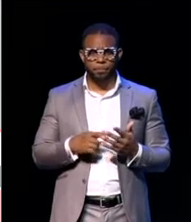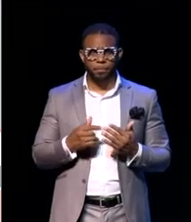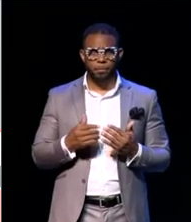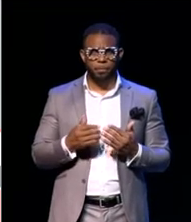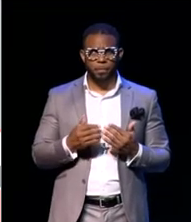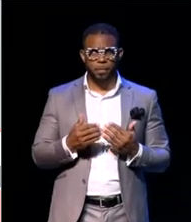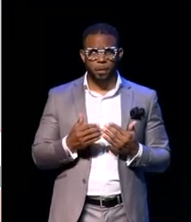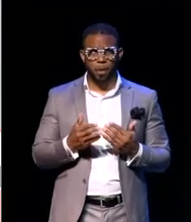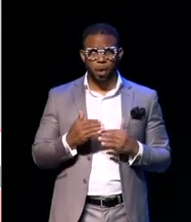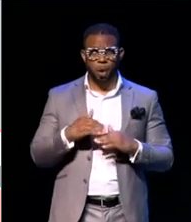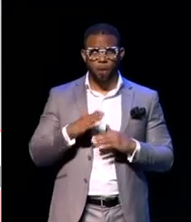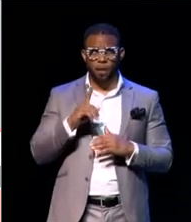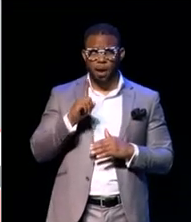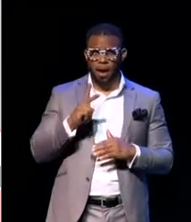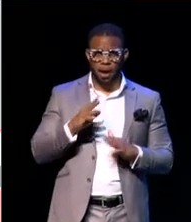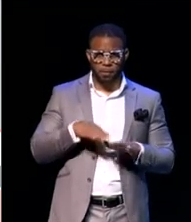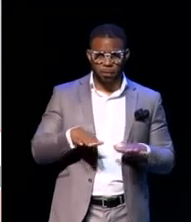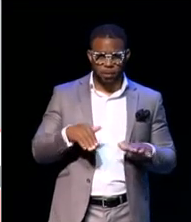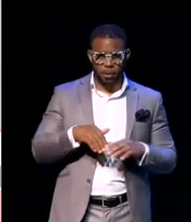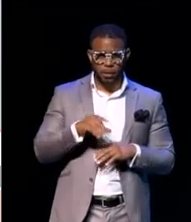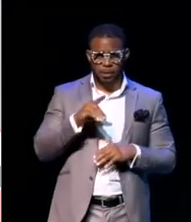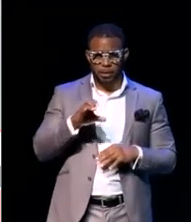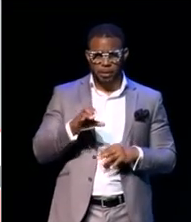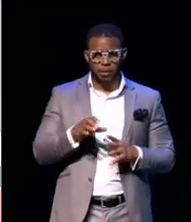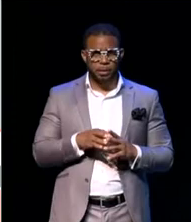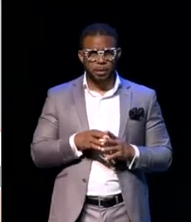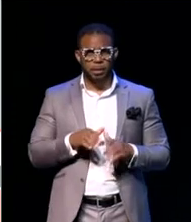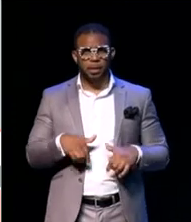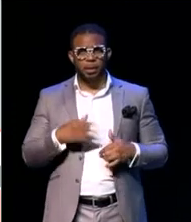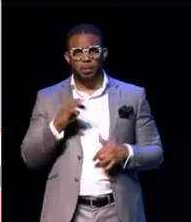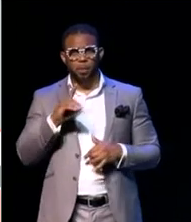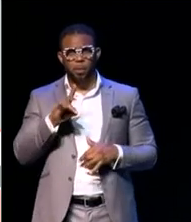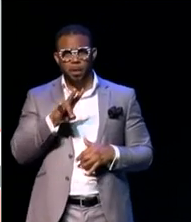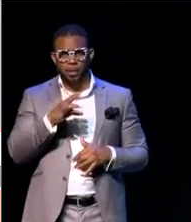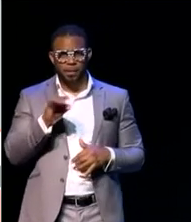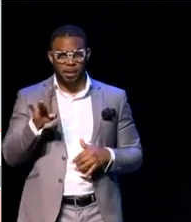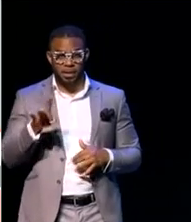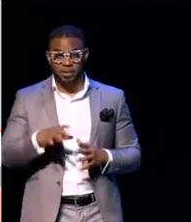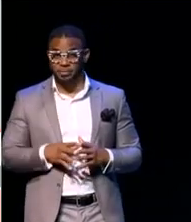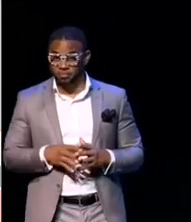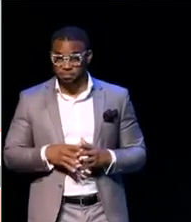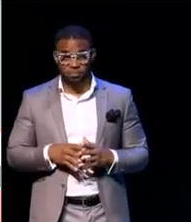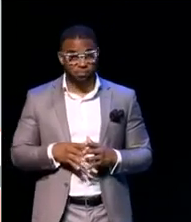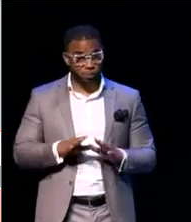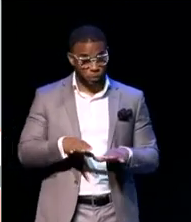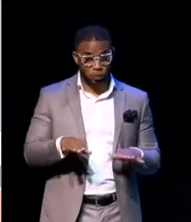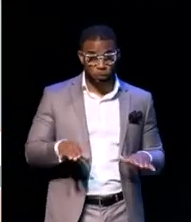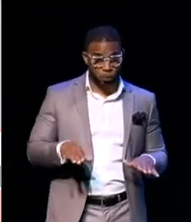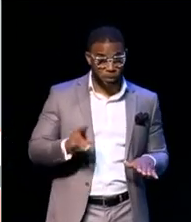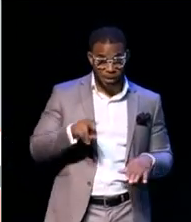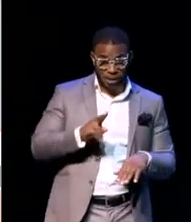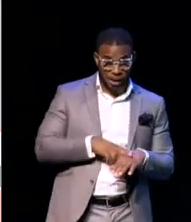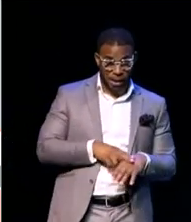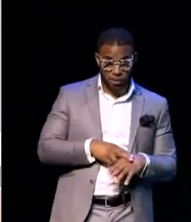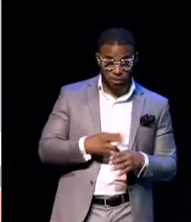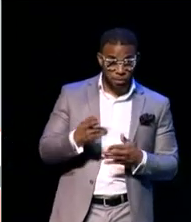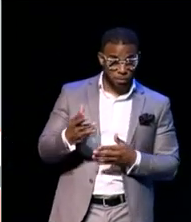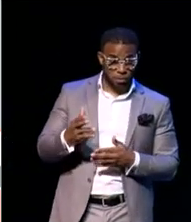almost or over half the children in the District of Columbia live in Ward 7 and 8. So Children's